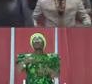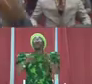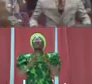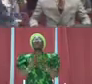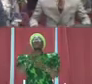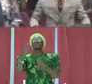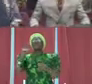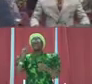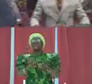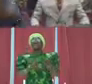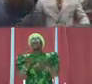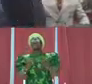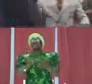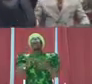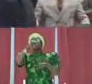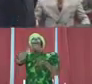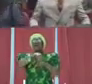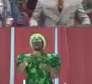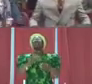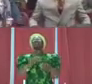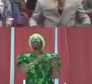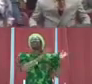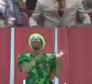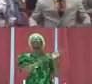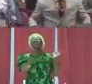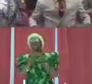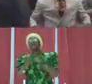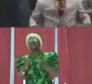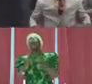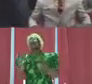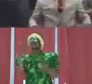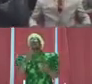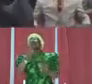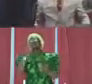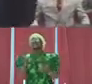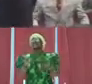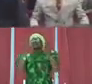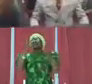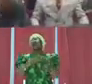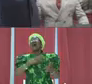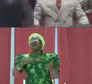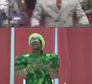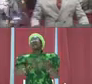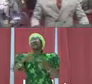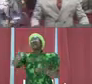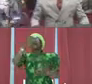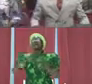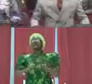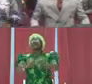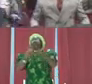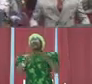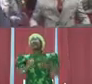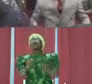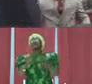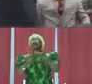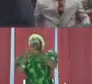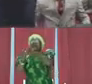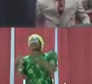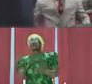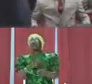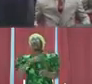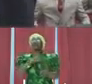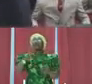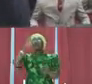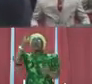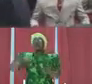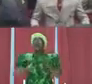the service of tonight, let Jesus alone be lifted. Let the Holy Spirit continue to guide us through, and let your